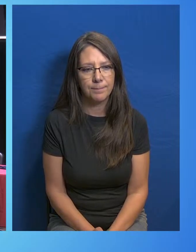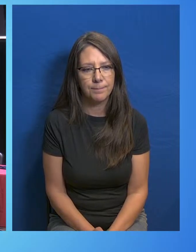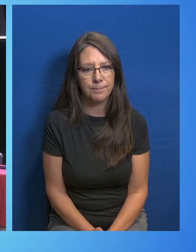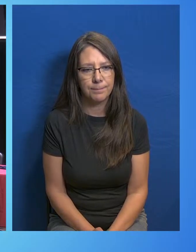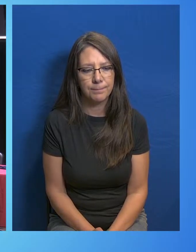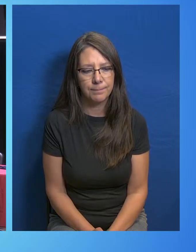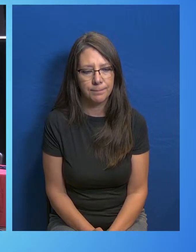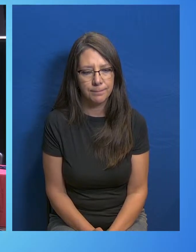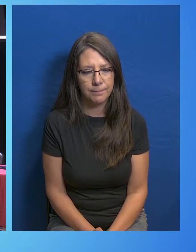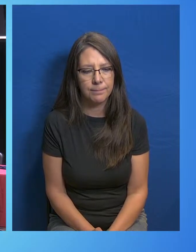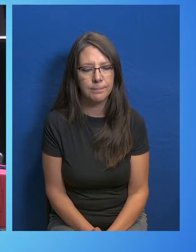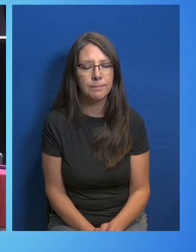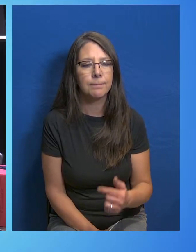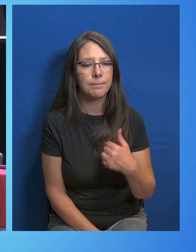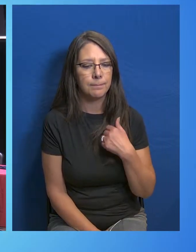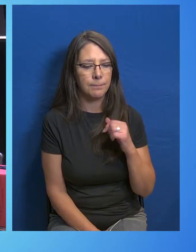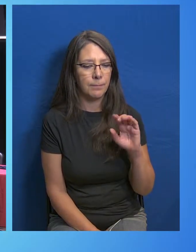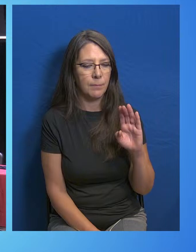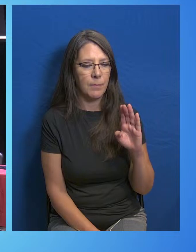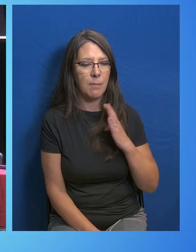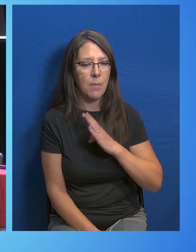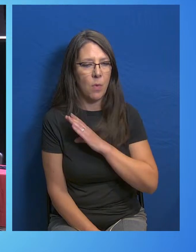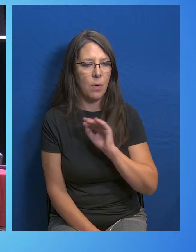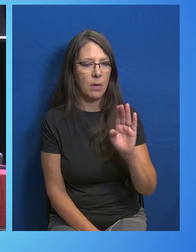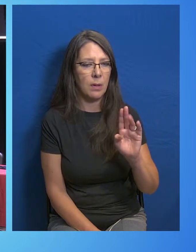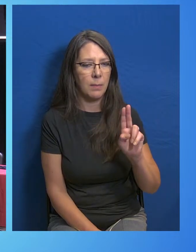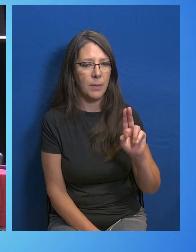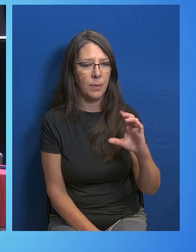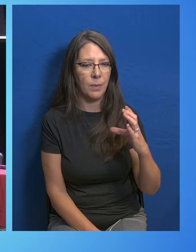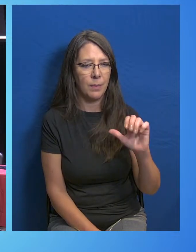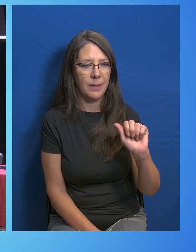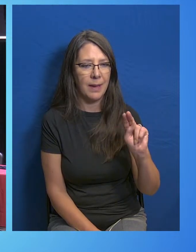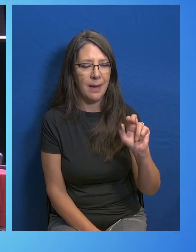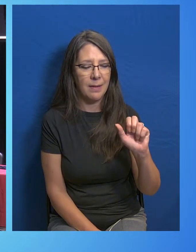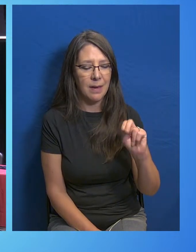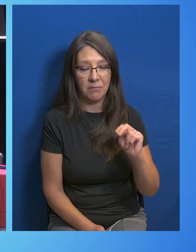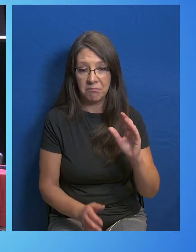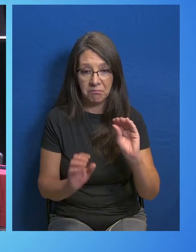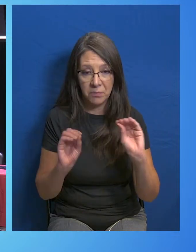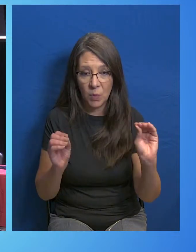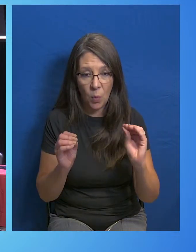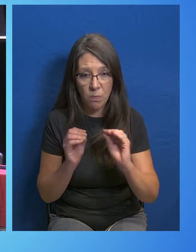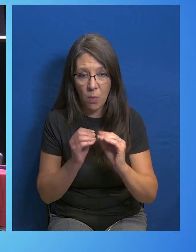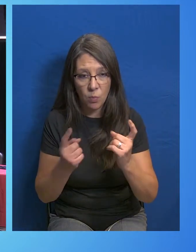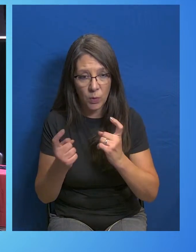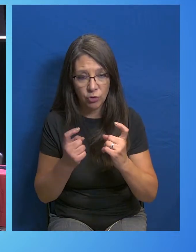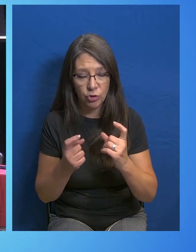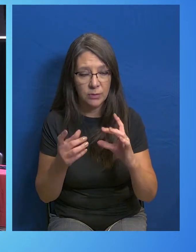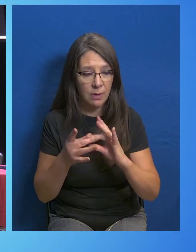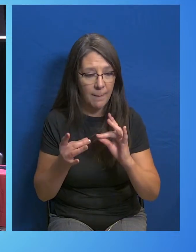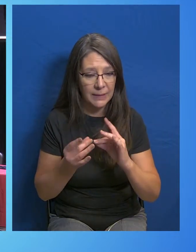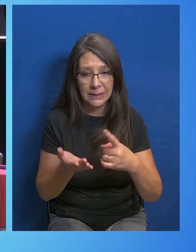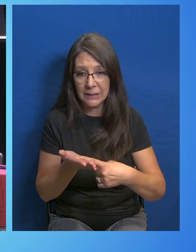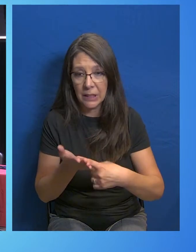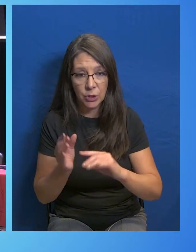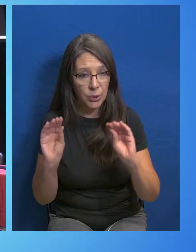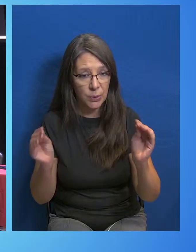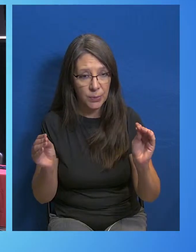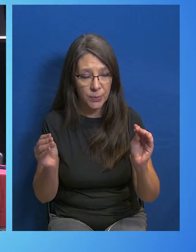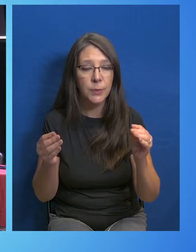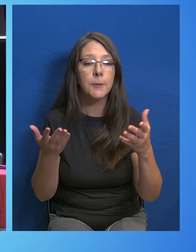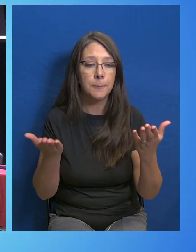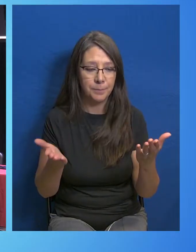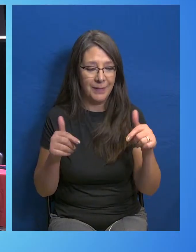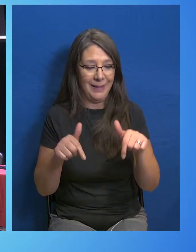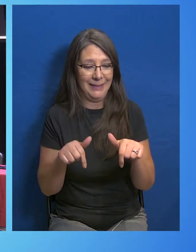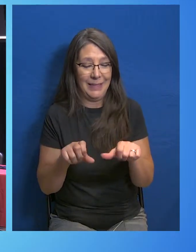This is Board Member Buchanan. If there is no more questions or comments or discussion, this is a possible